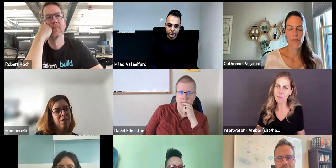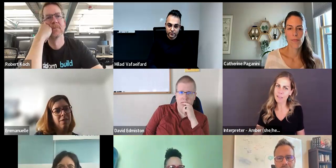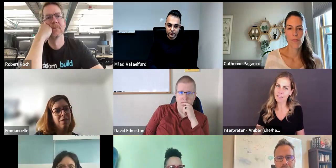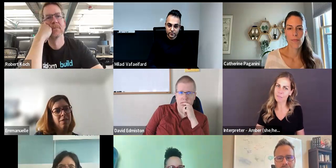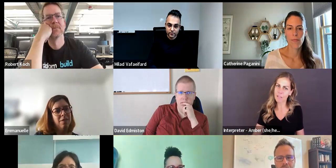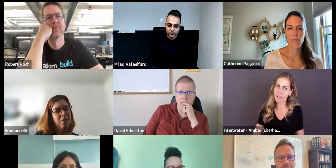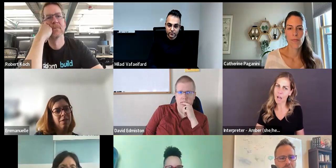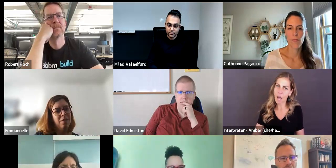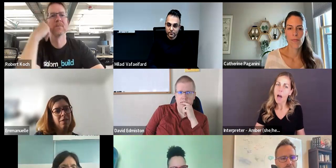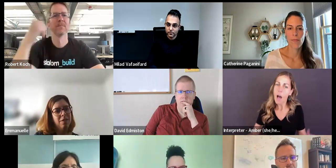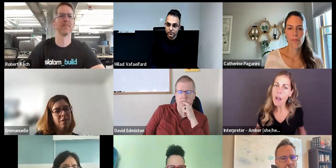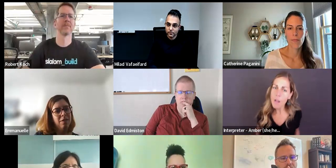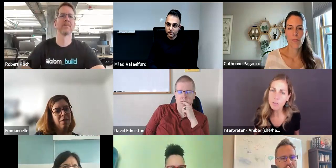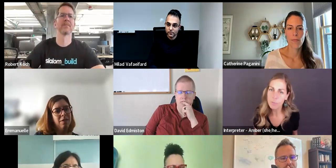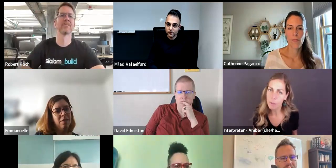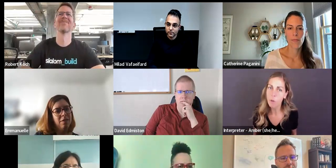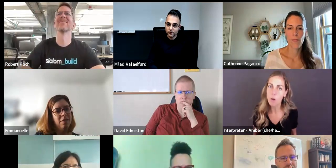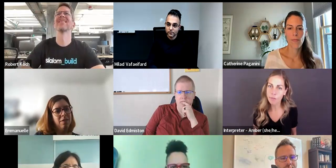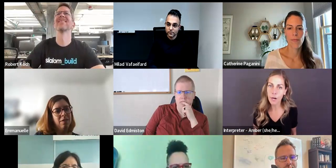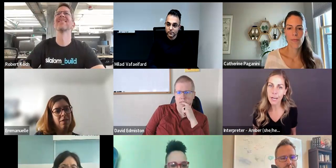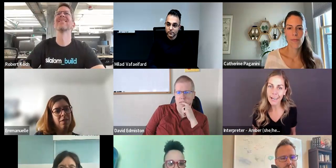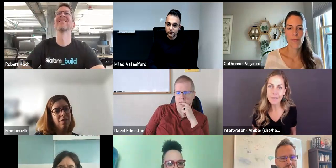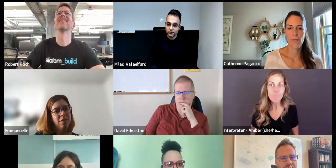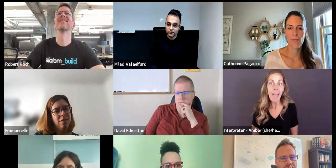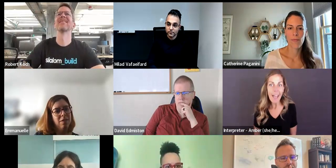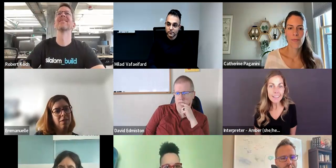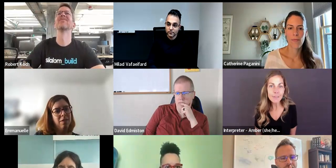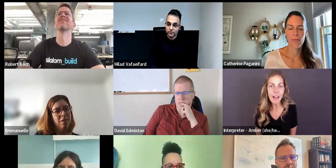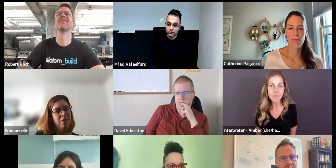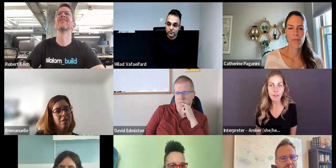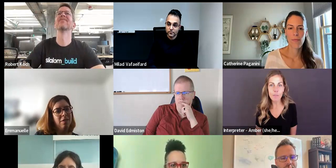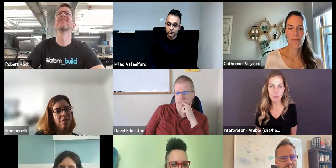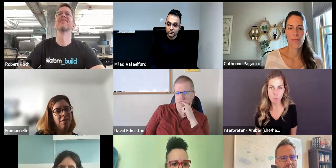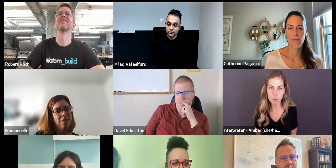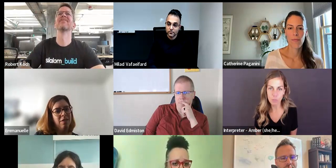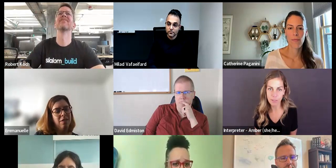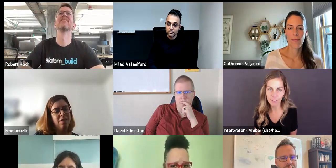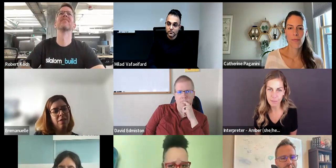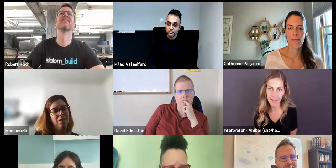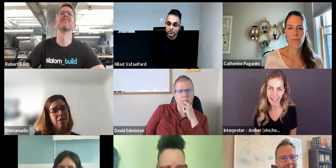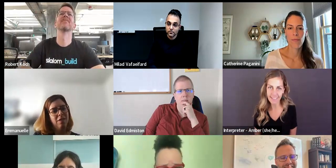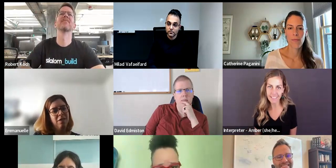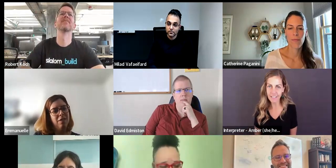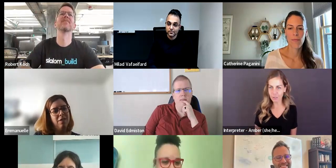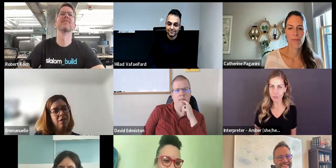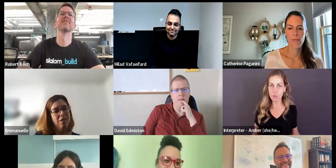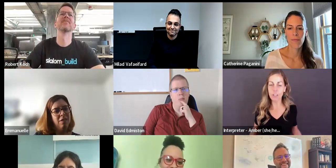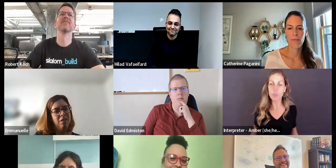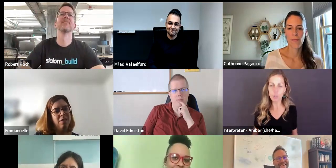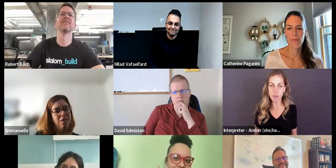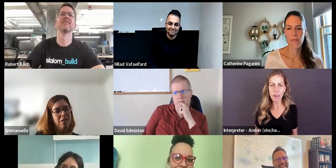about that because I'm like, I know deaf people are very active and very much want to participate and like